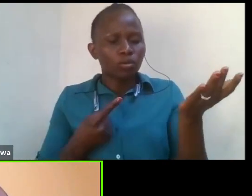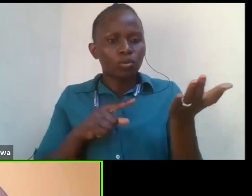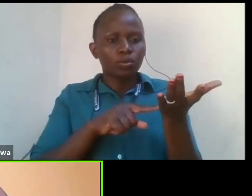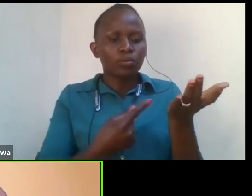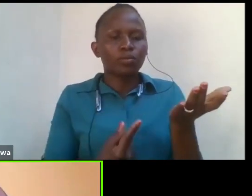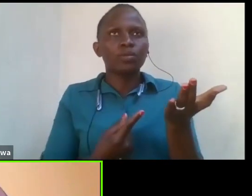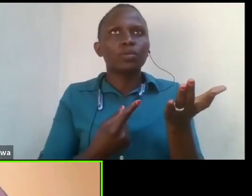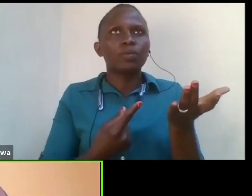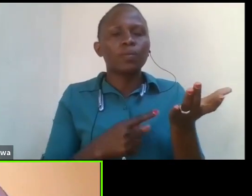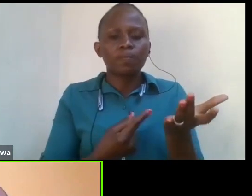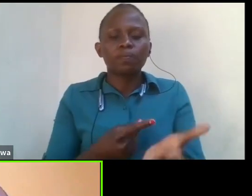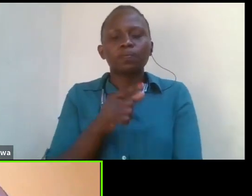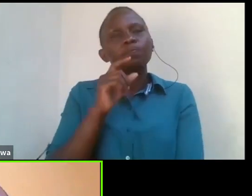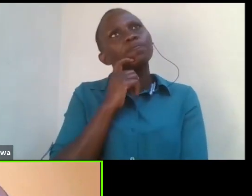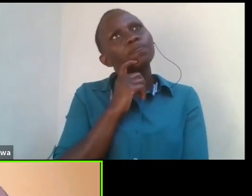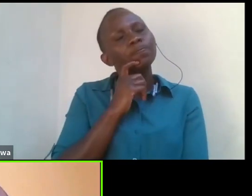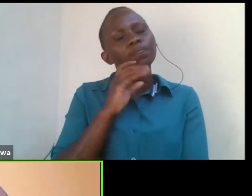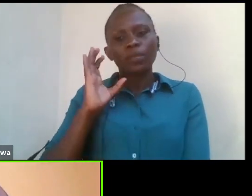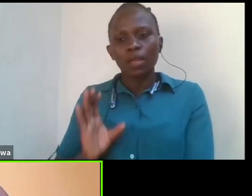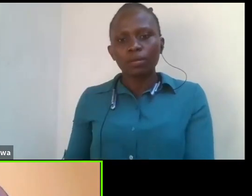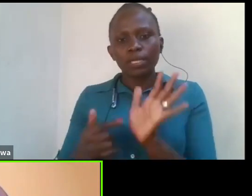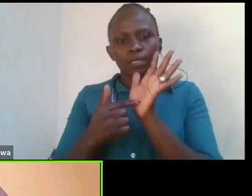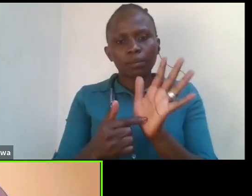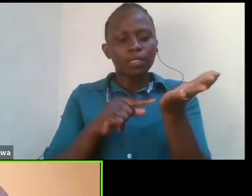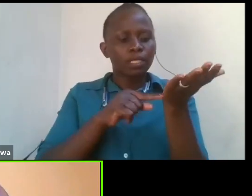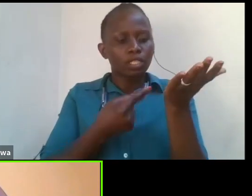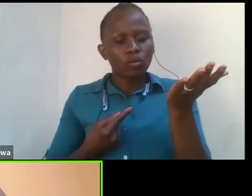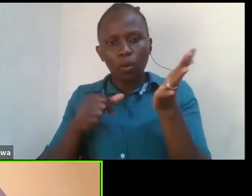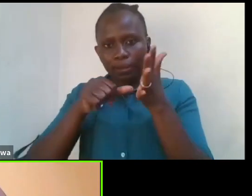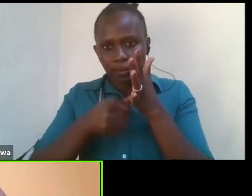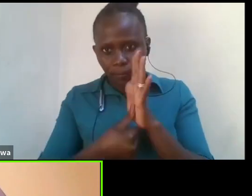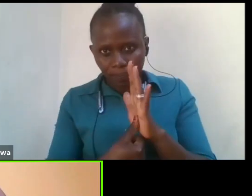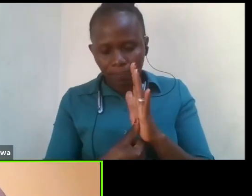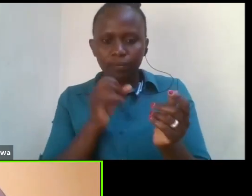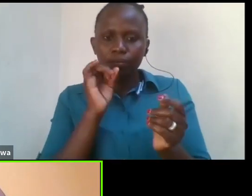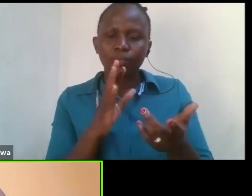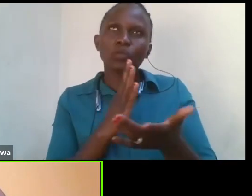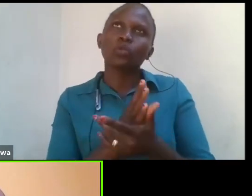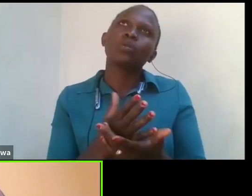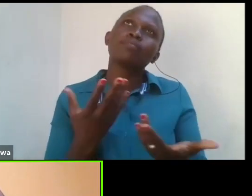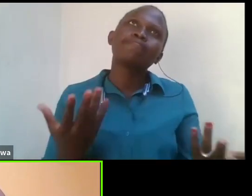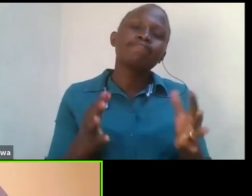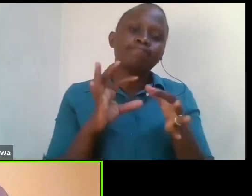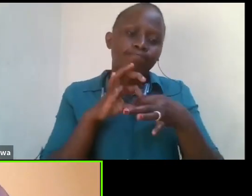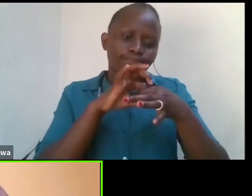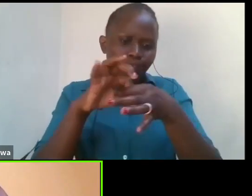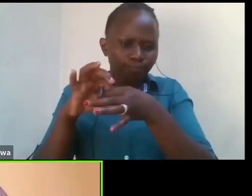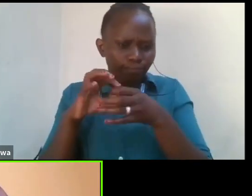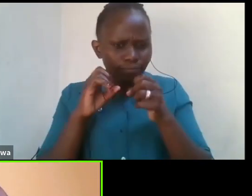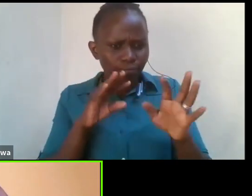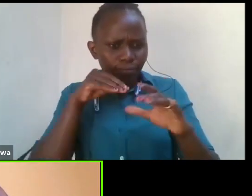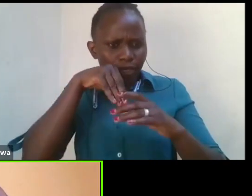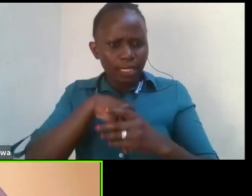character or like maybe the technical aspect, if it has been either been incorporated into a device,